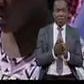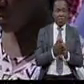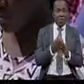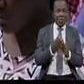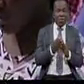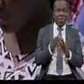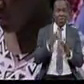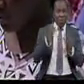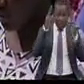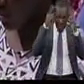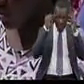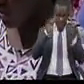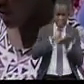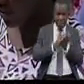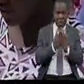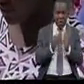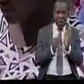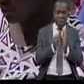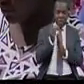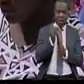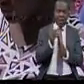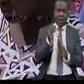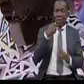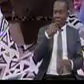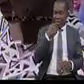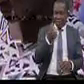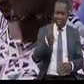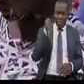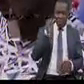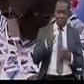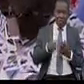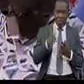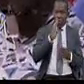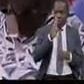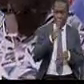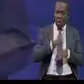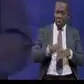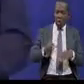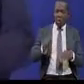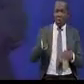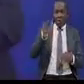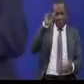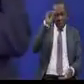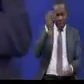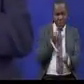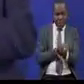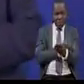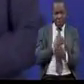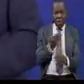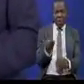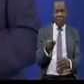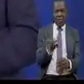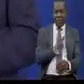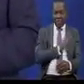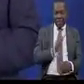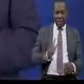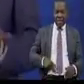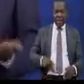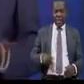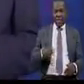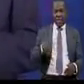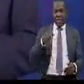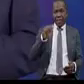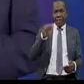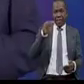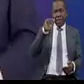of Pharaoh's daughter. Verse 25, he says, choosing rather to suffer affliction with